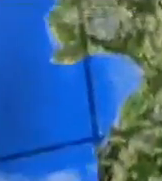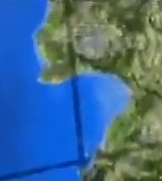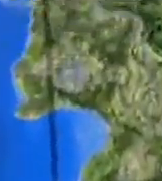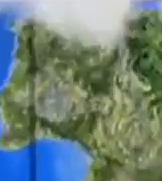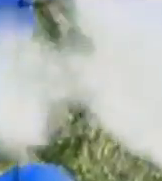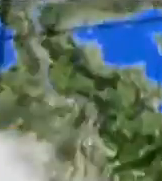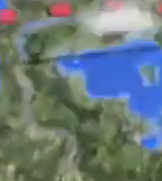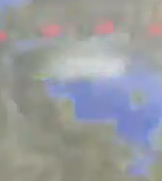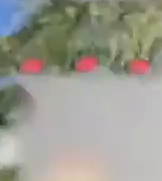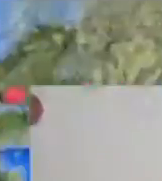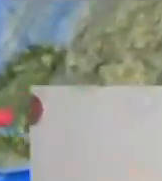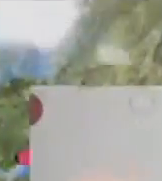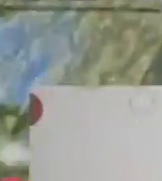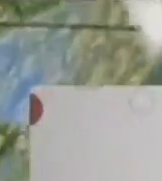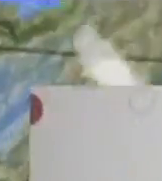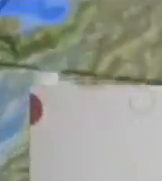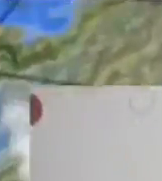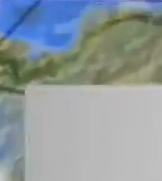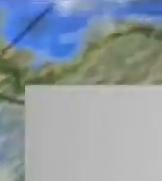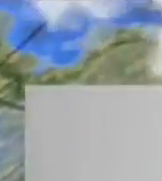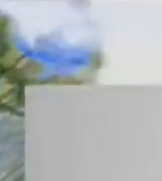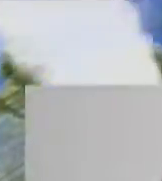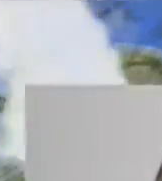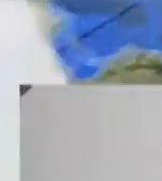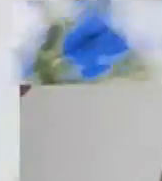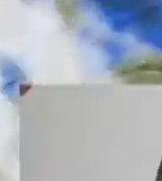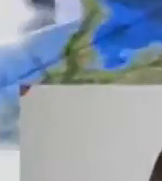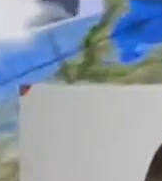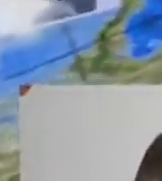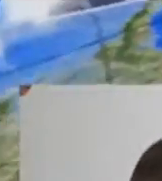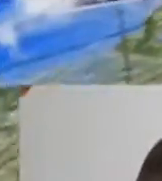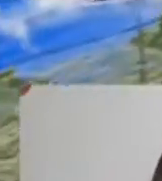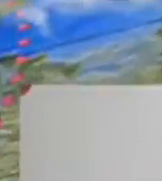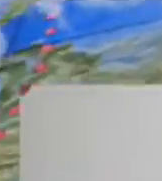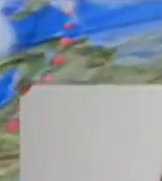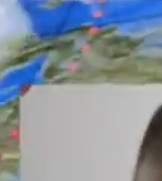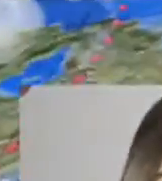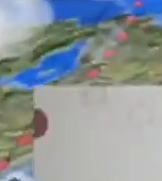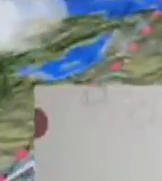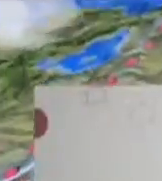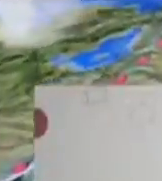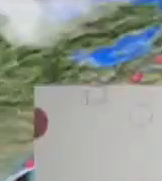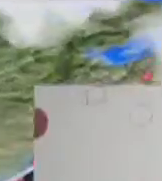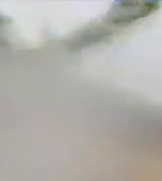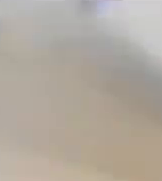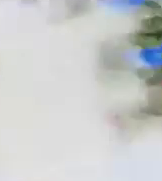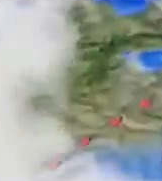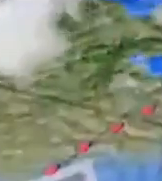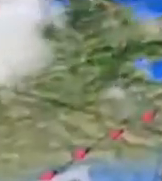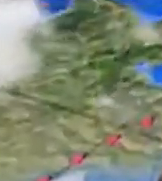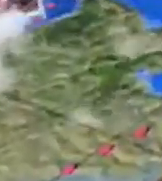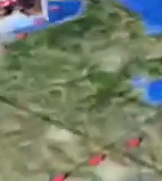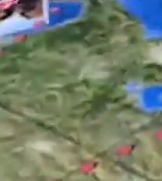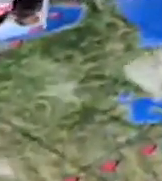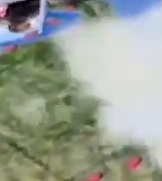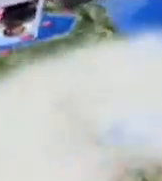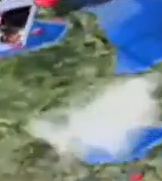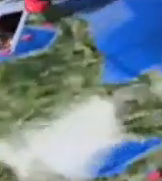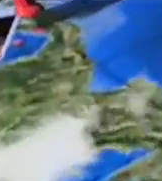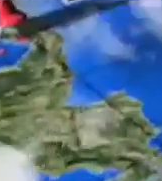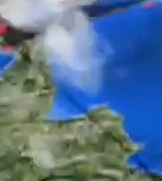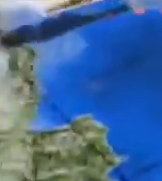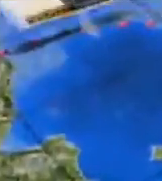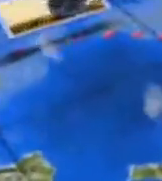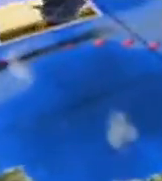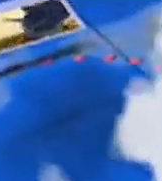night long. Shades of this motel keeping me in bed, reading the news,